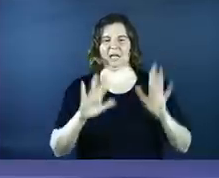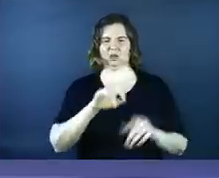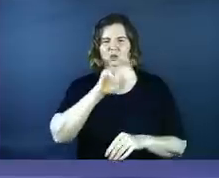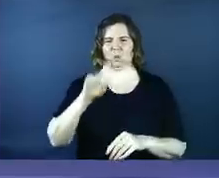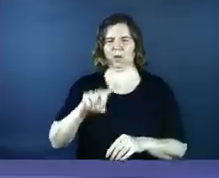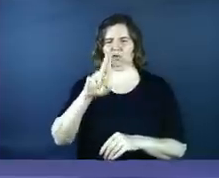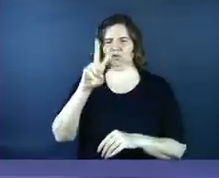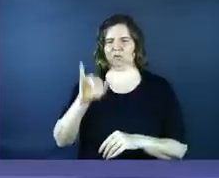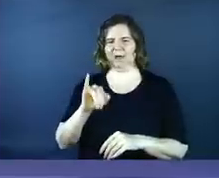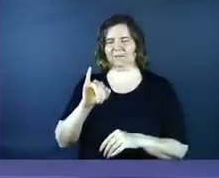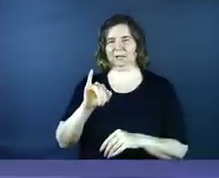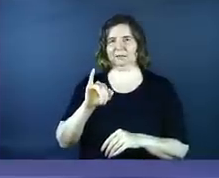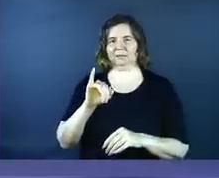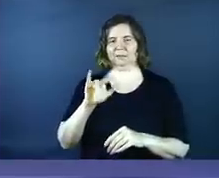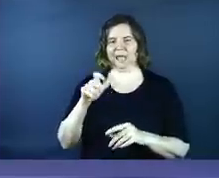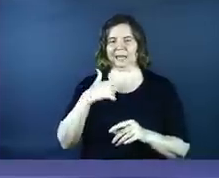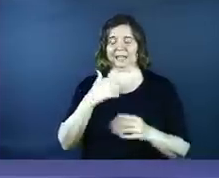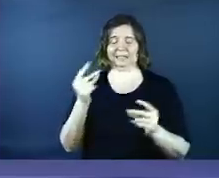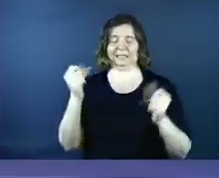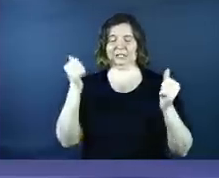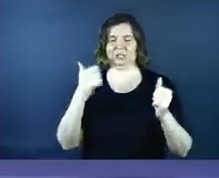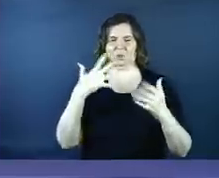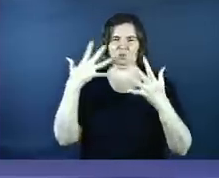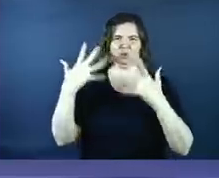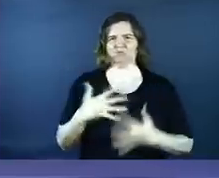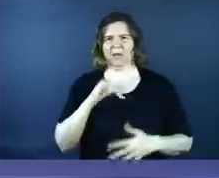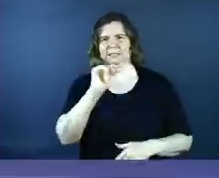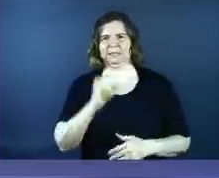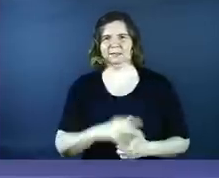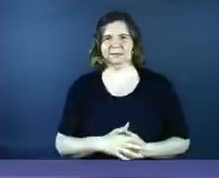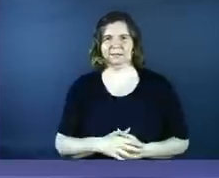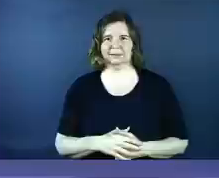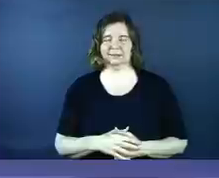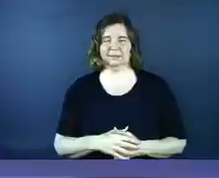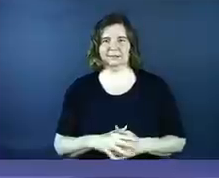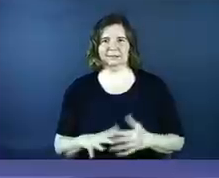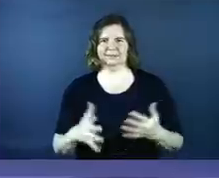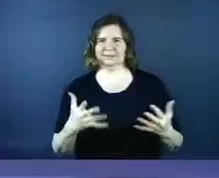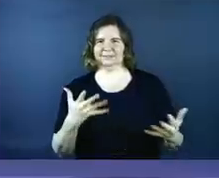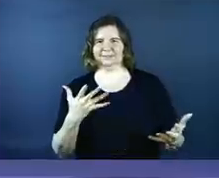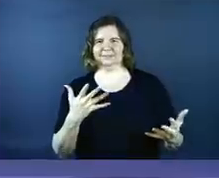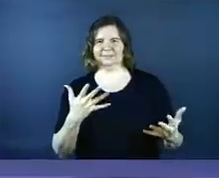Questions Ravi Zacharias and Instantly Regrets It."